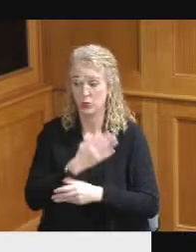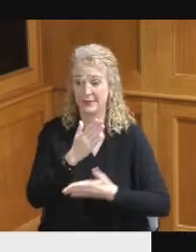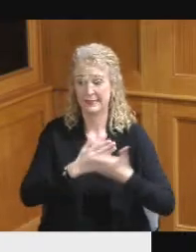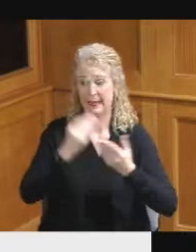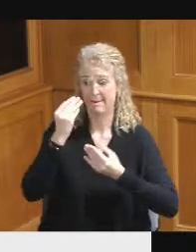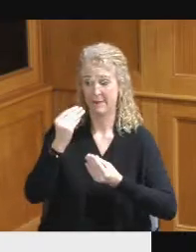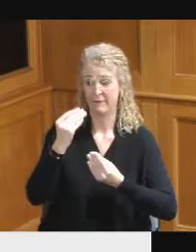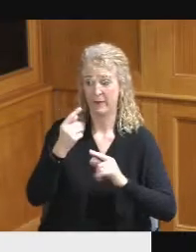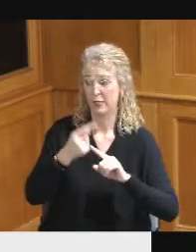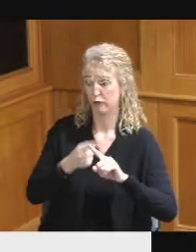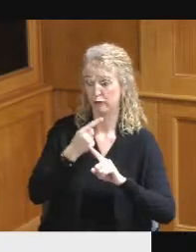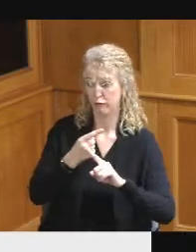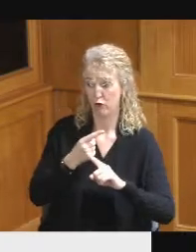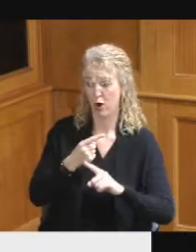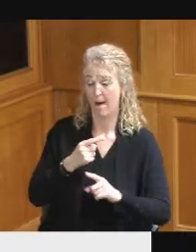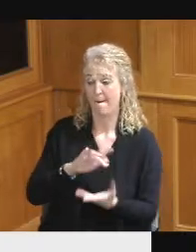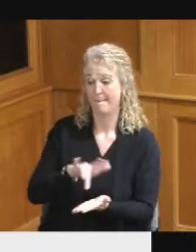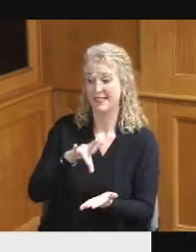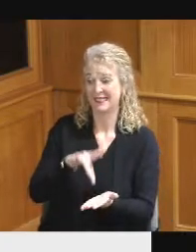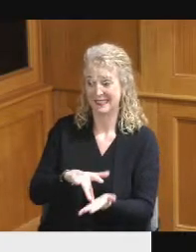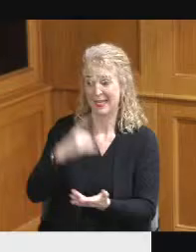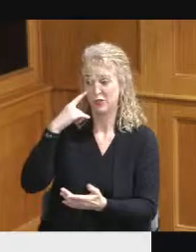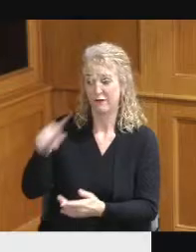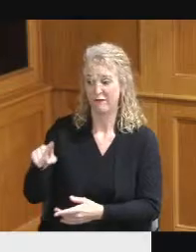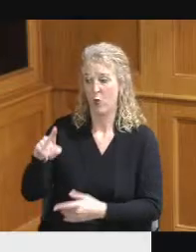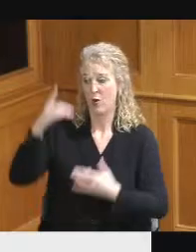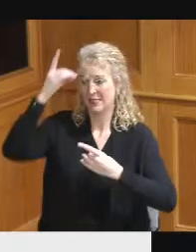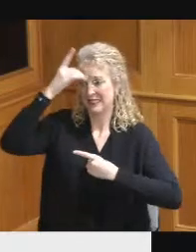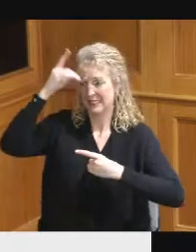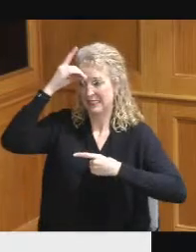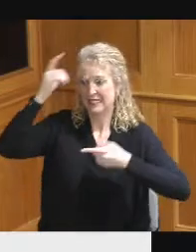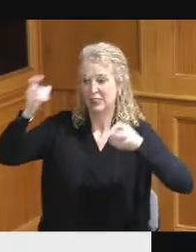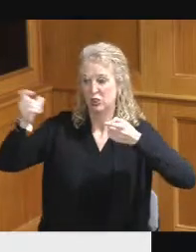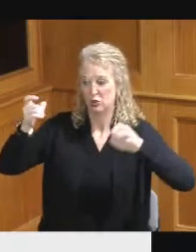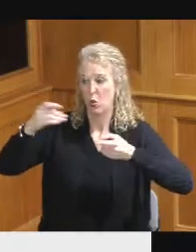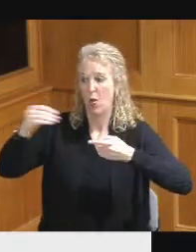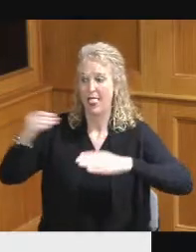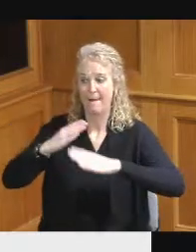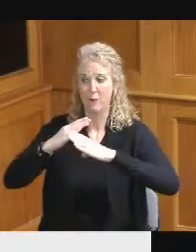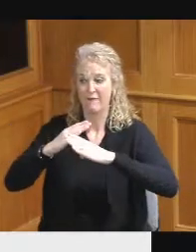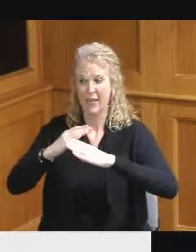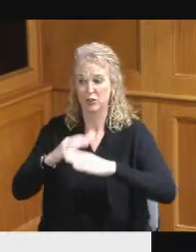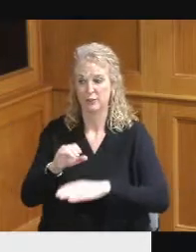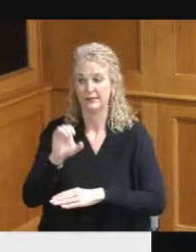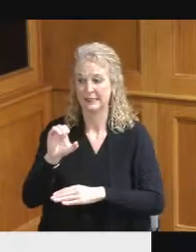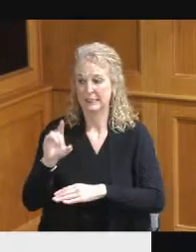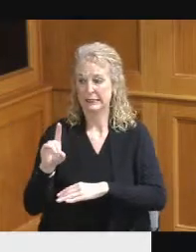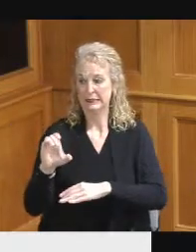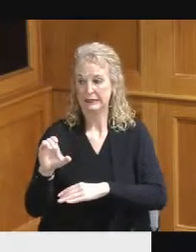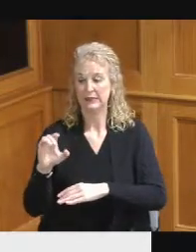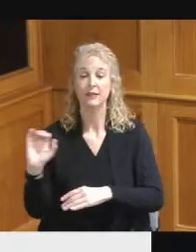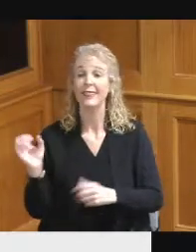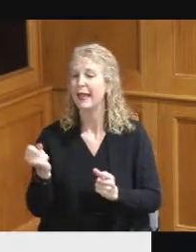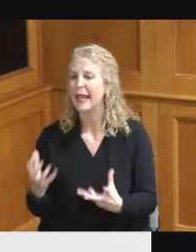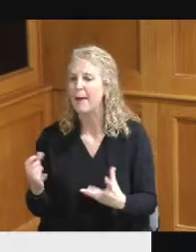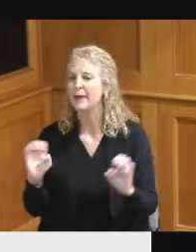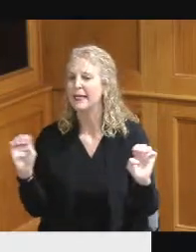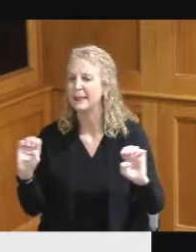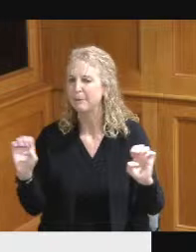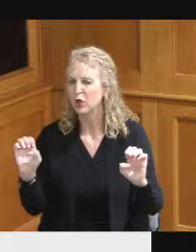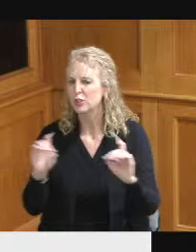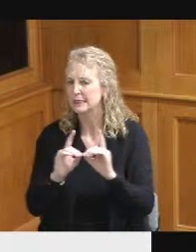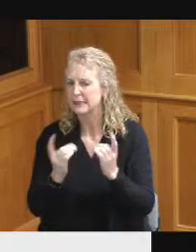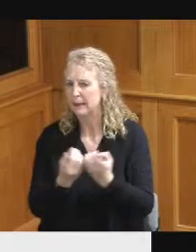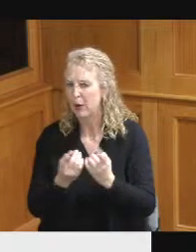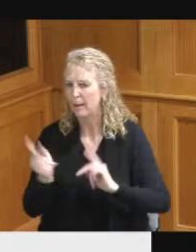information and data from the Centers for Disease Control and Prevention, and those are things like the % of emergency department visits